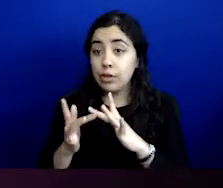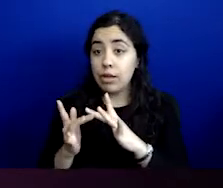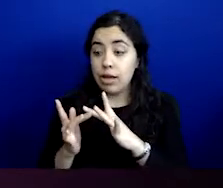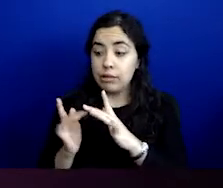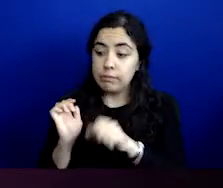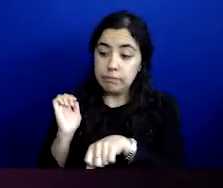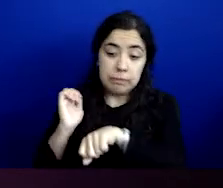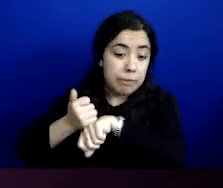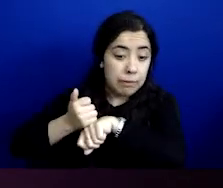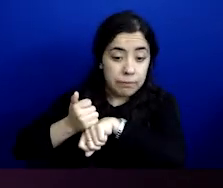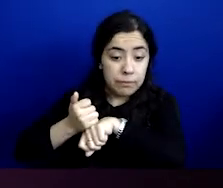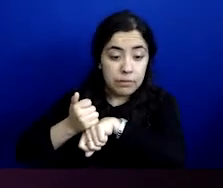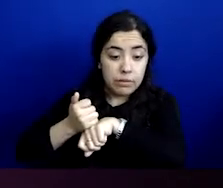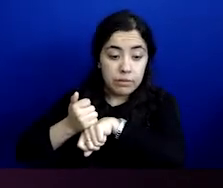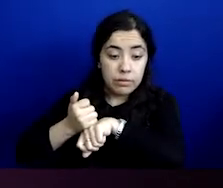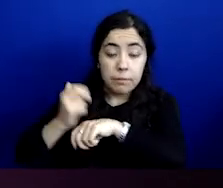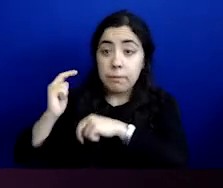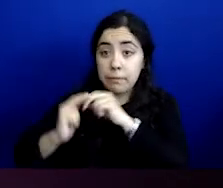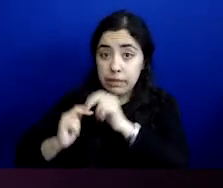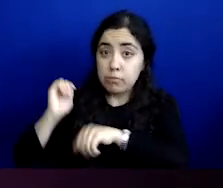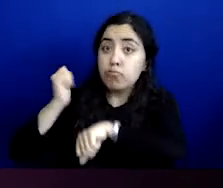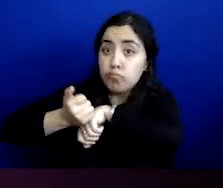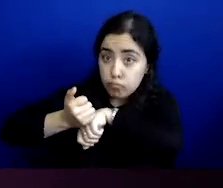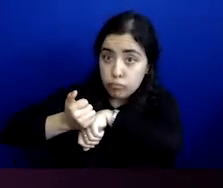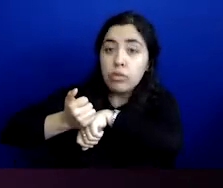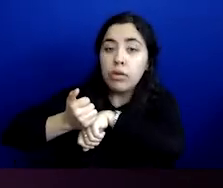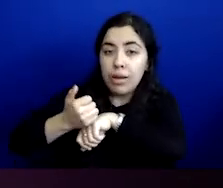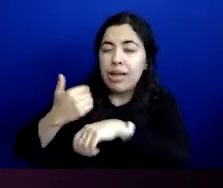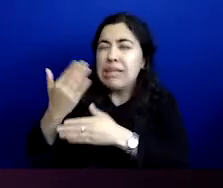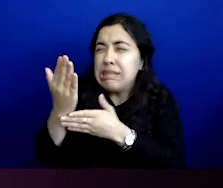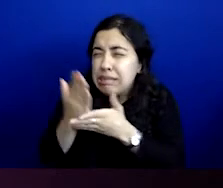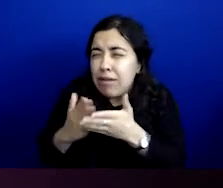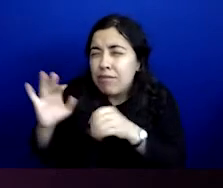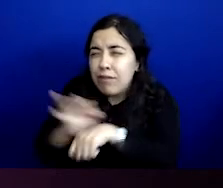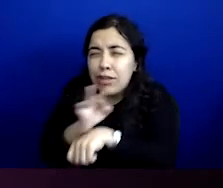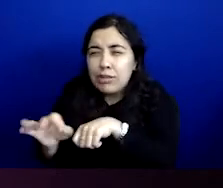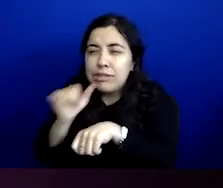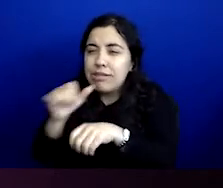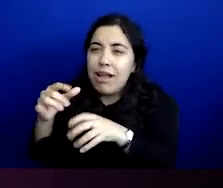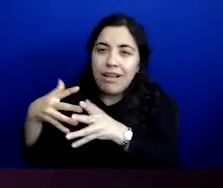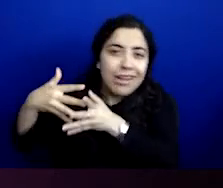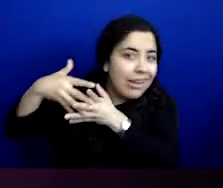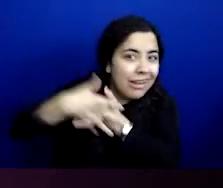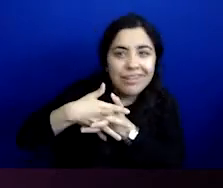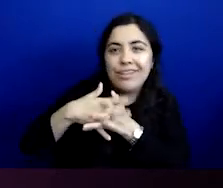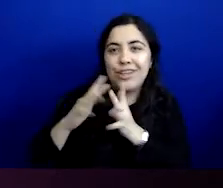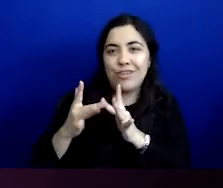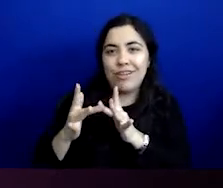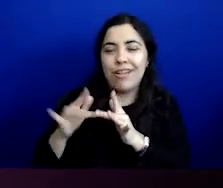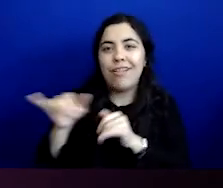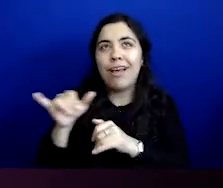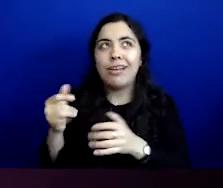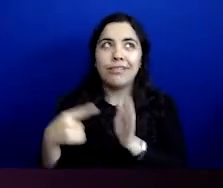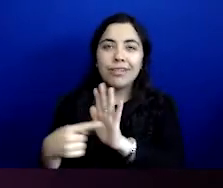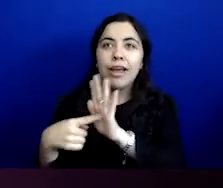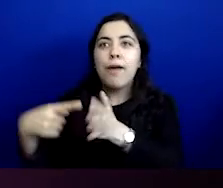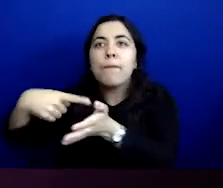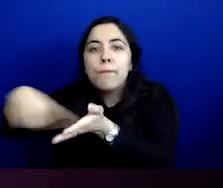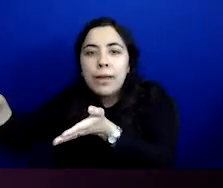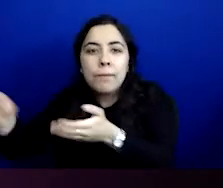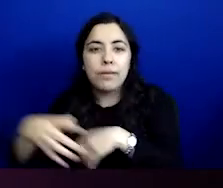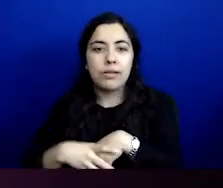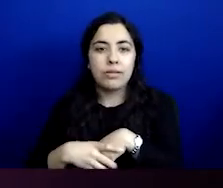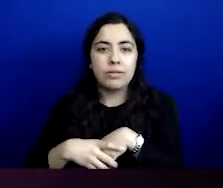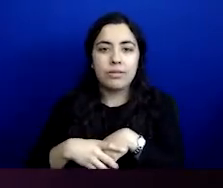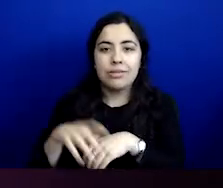out, there are certain pieces of functionality that we just don't have built into the internet. Things like payments, state,